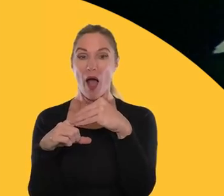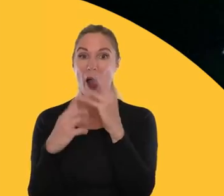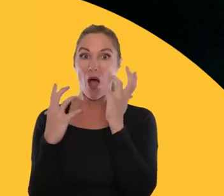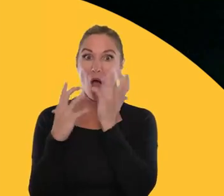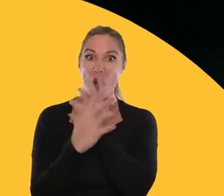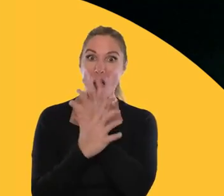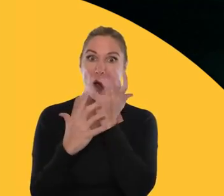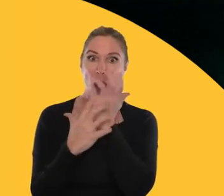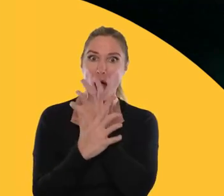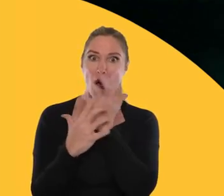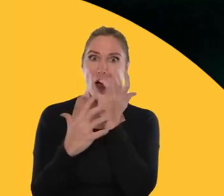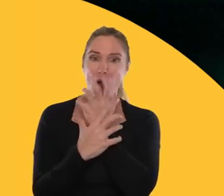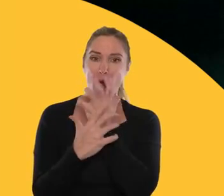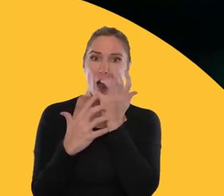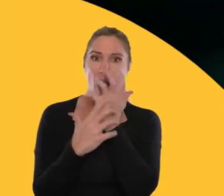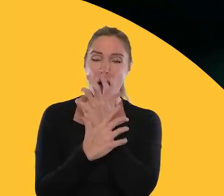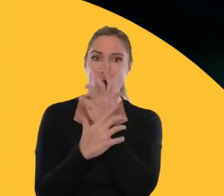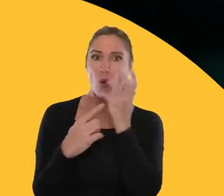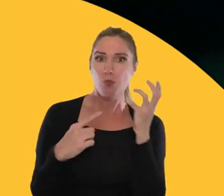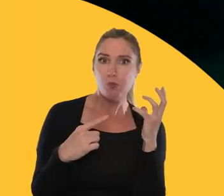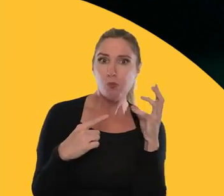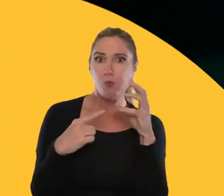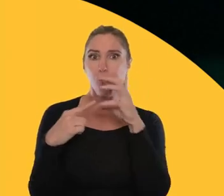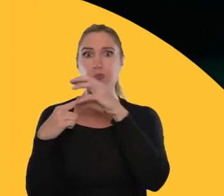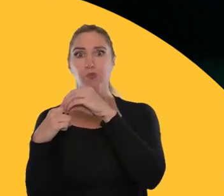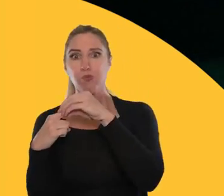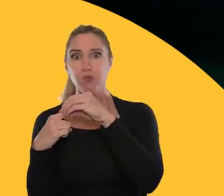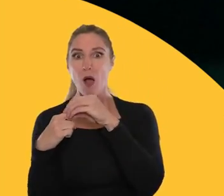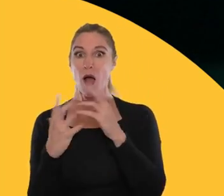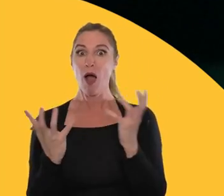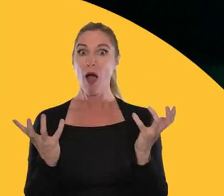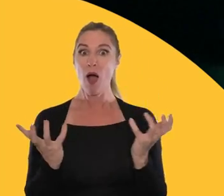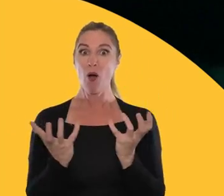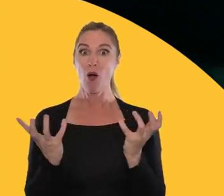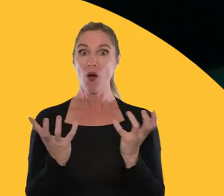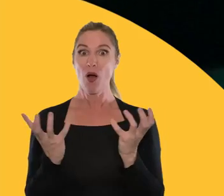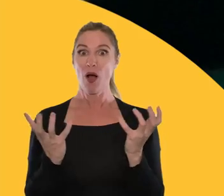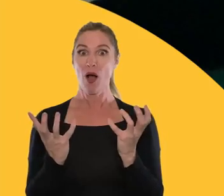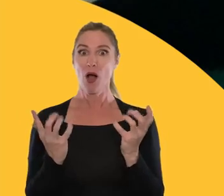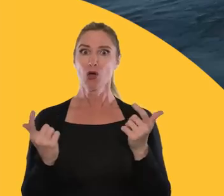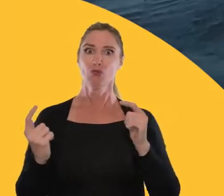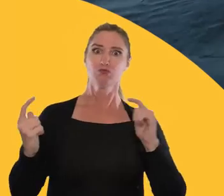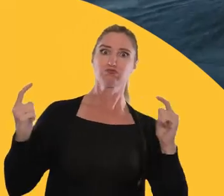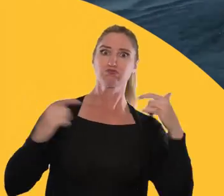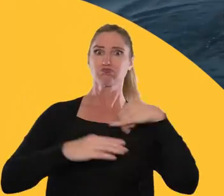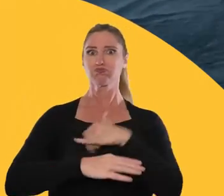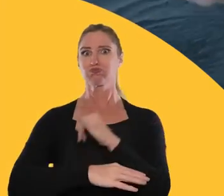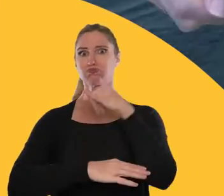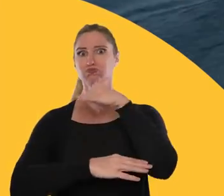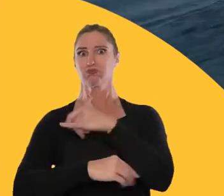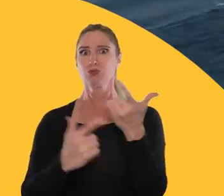gulp. Oh no! It was eaten by a